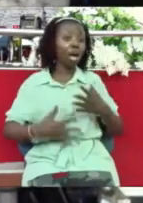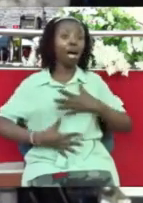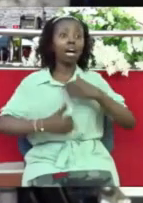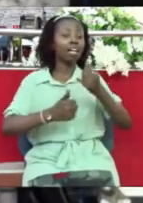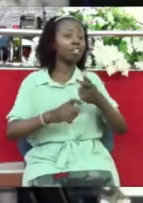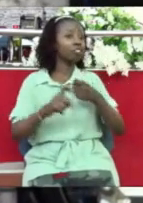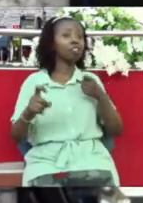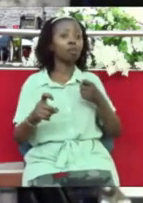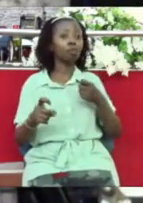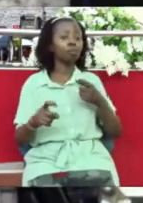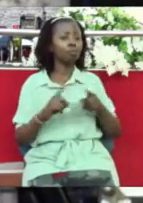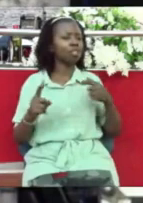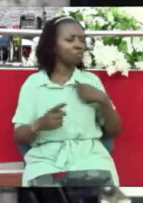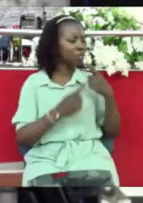nester.